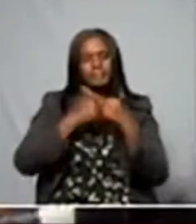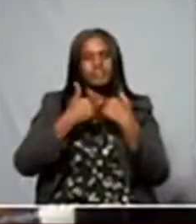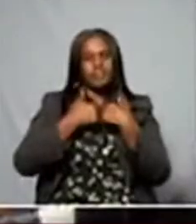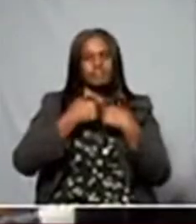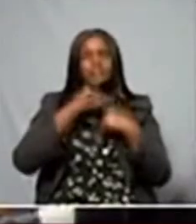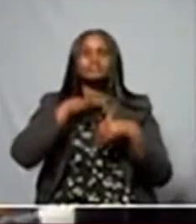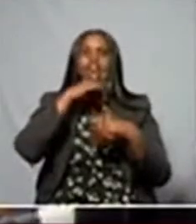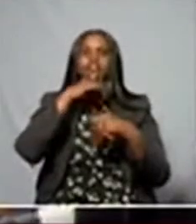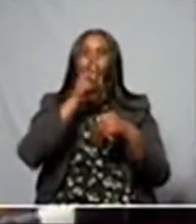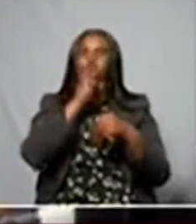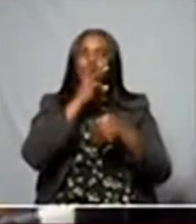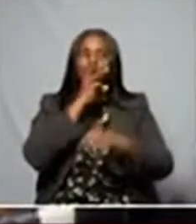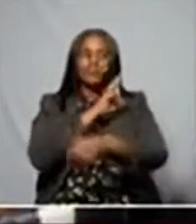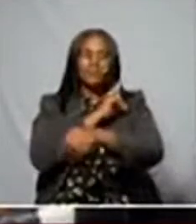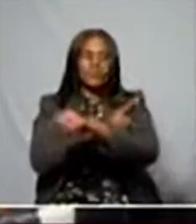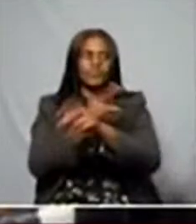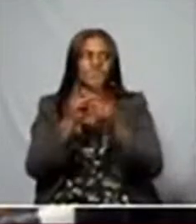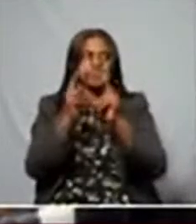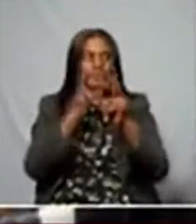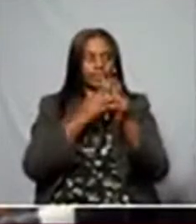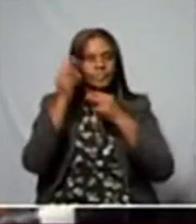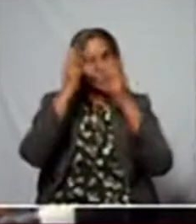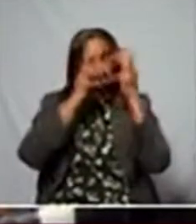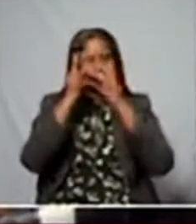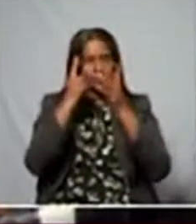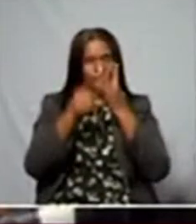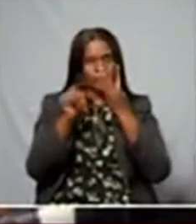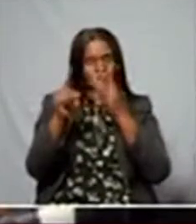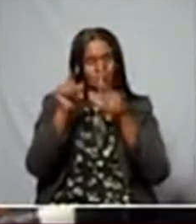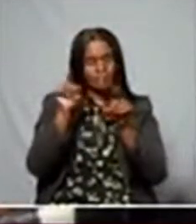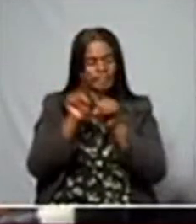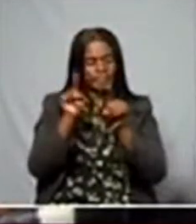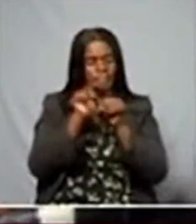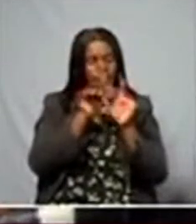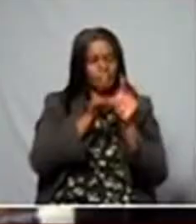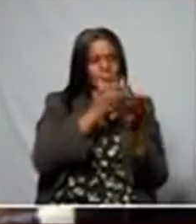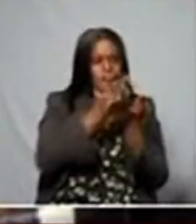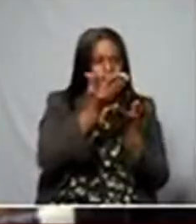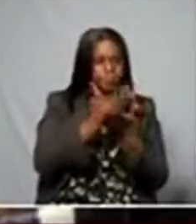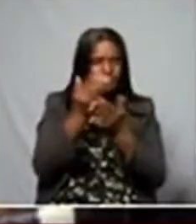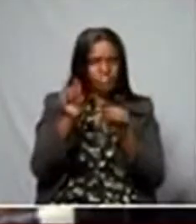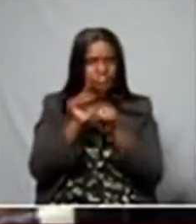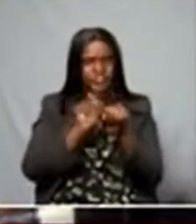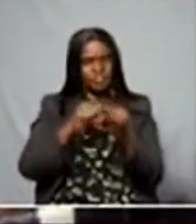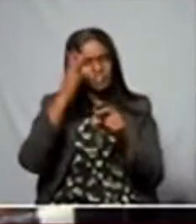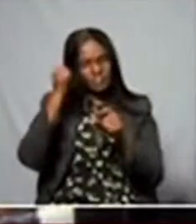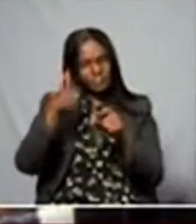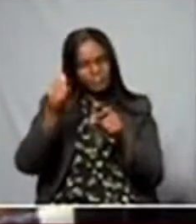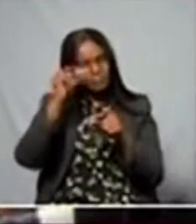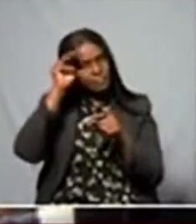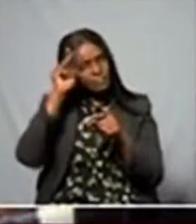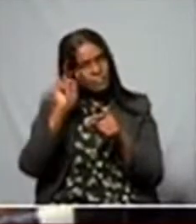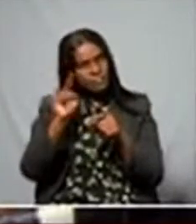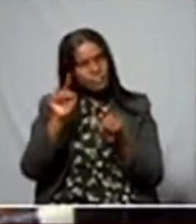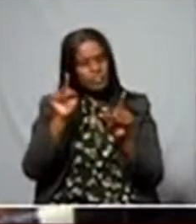water resources. So my concern is on that procurement and why the ministry is still dragging its